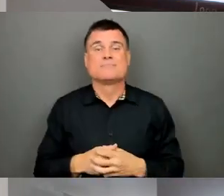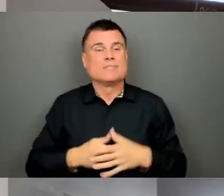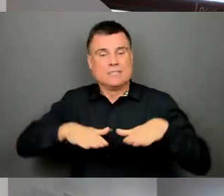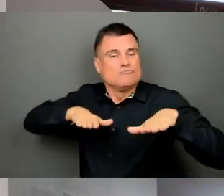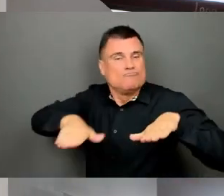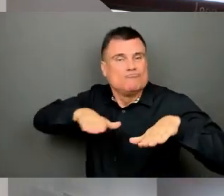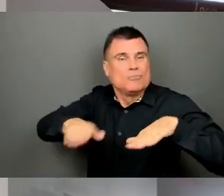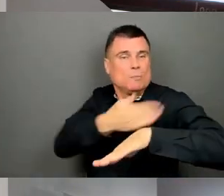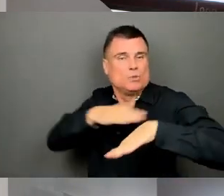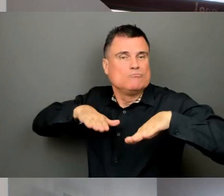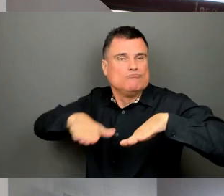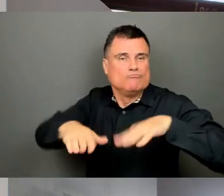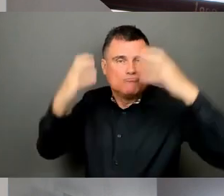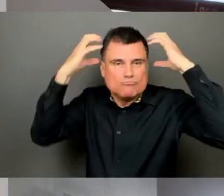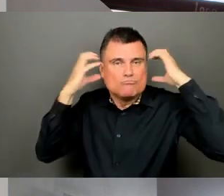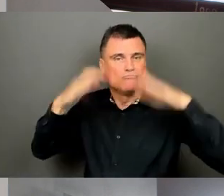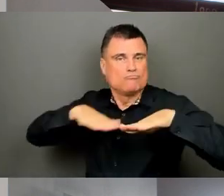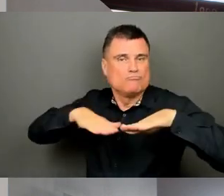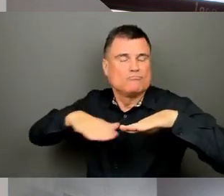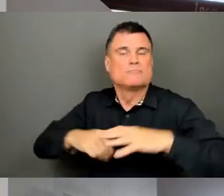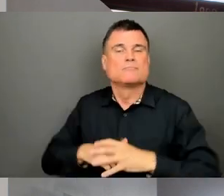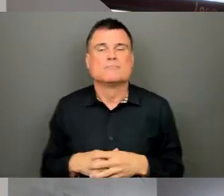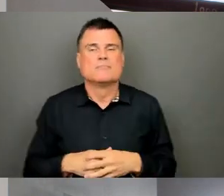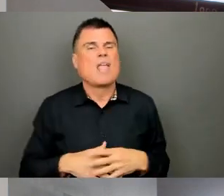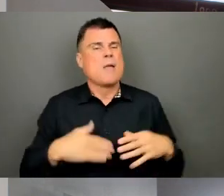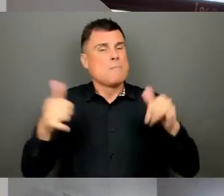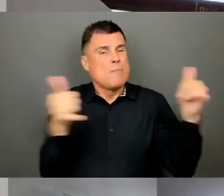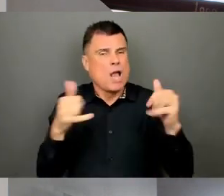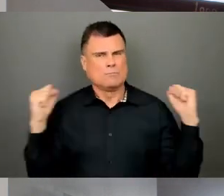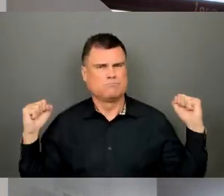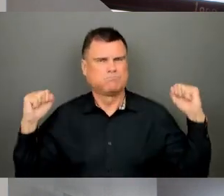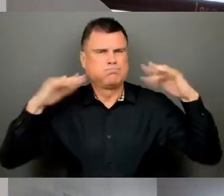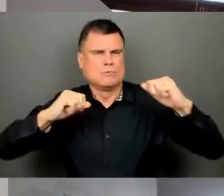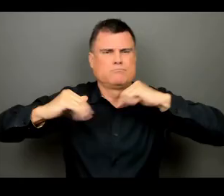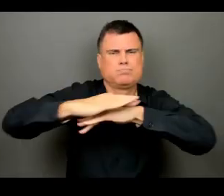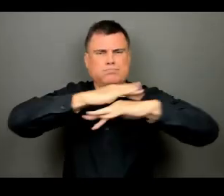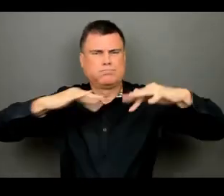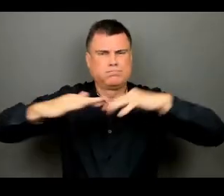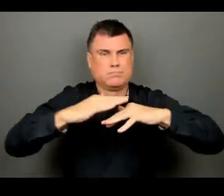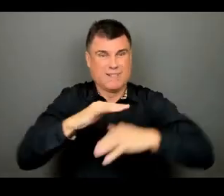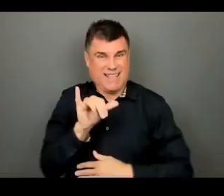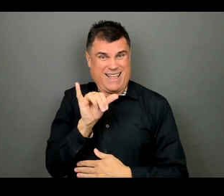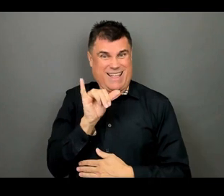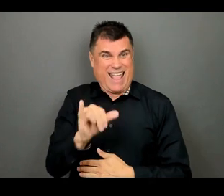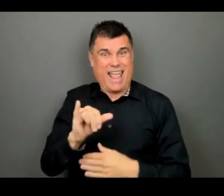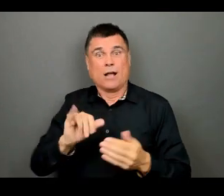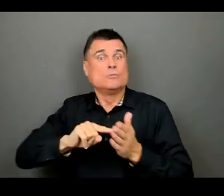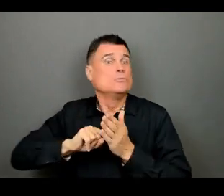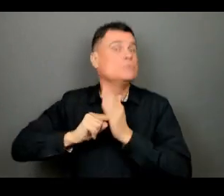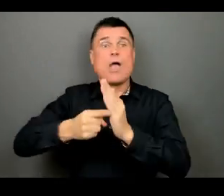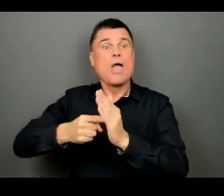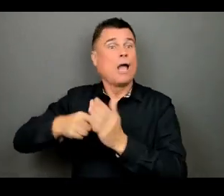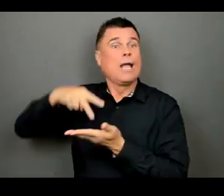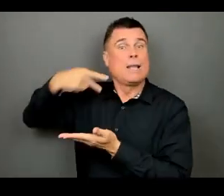parties, and they really got into a positive freedom of expression known as the hip-hop subculture. Afrika Bambaataa is known as the